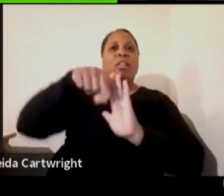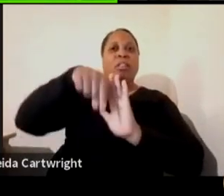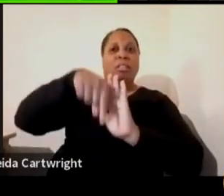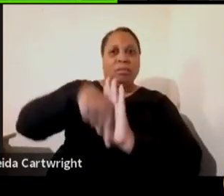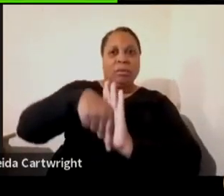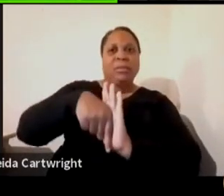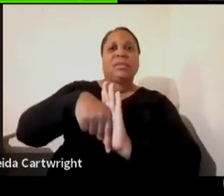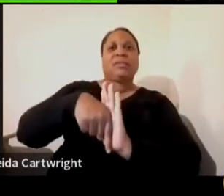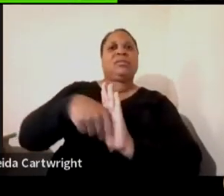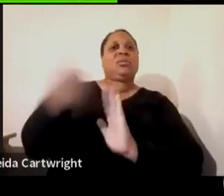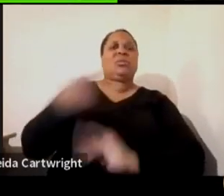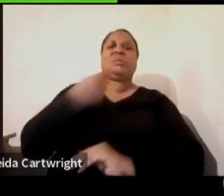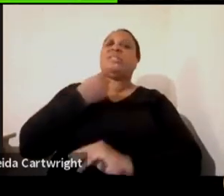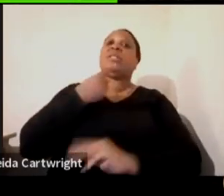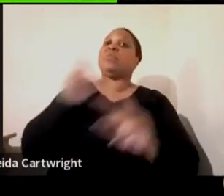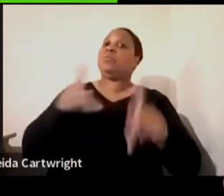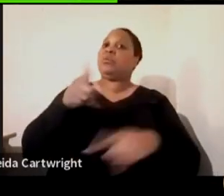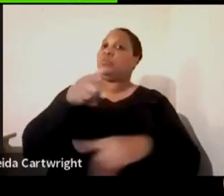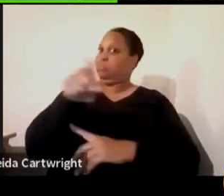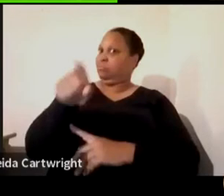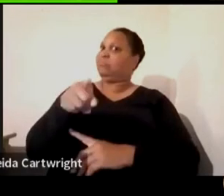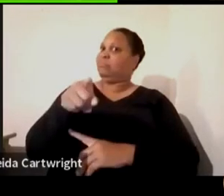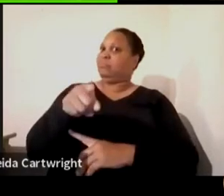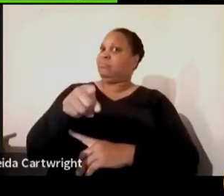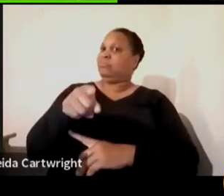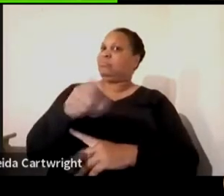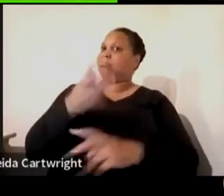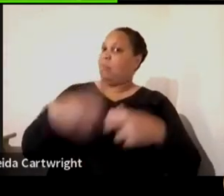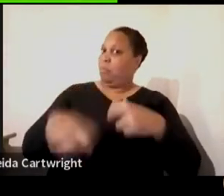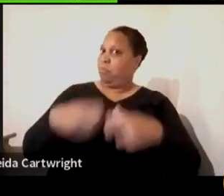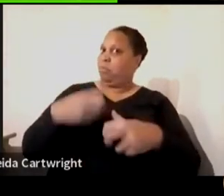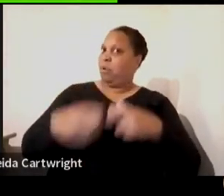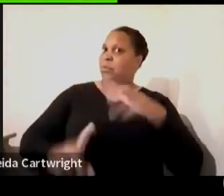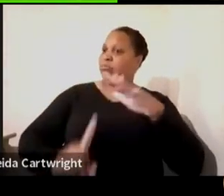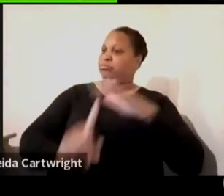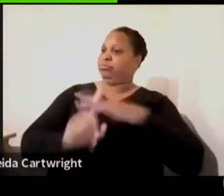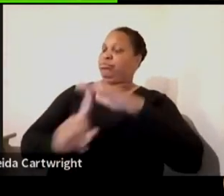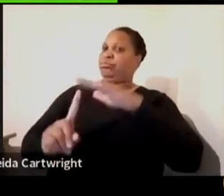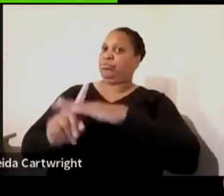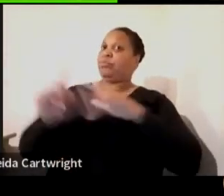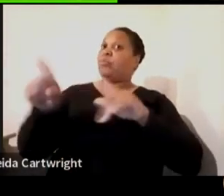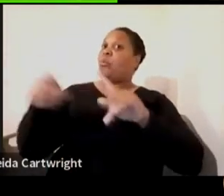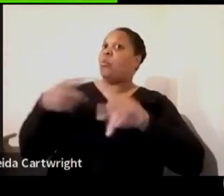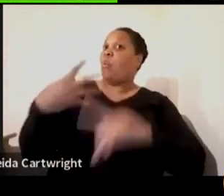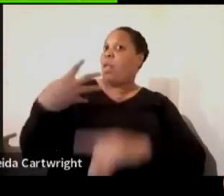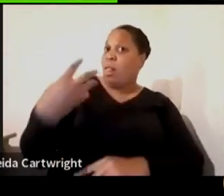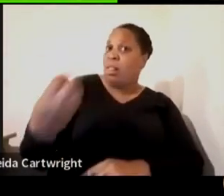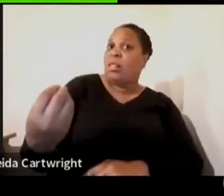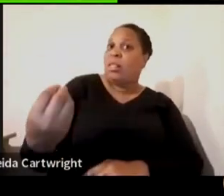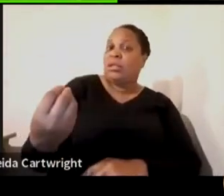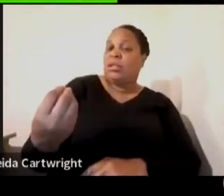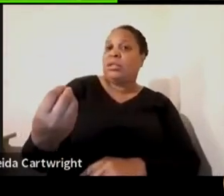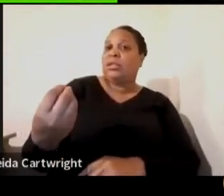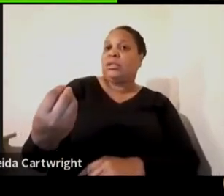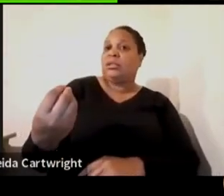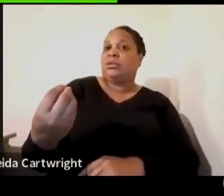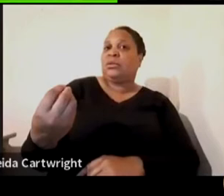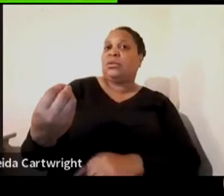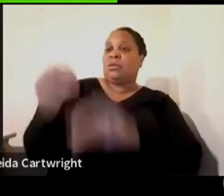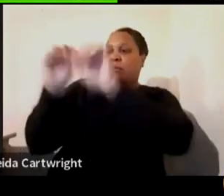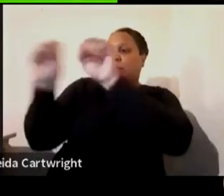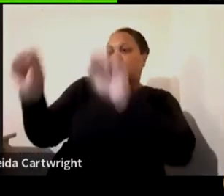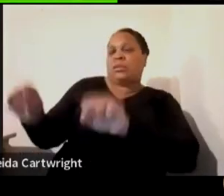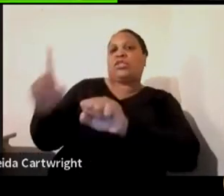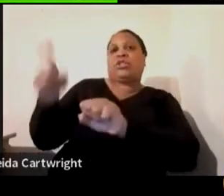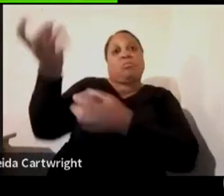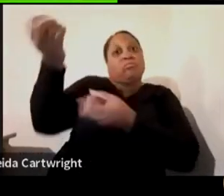we always say to persons, if you have any problems that occur, even after you leave the vaccination center, they need to inform